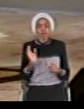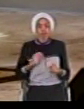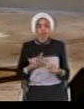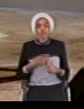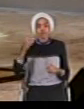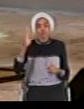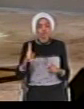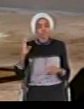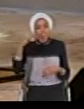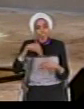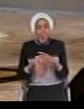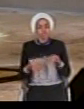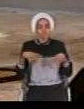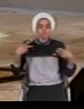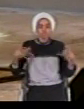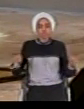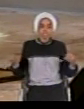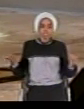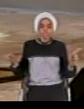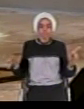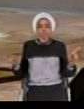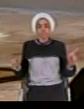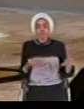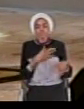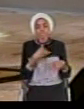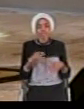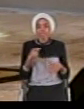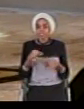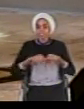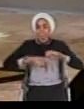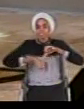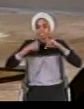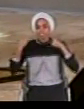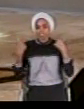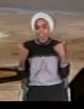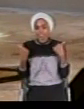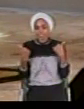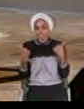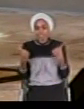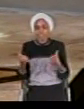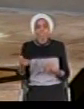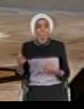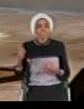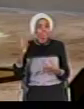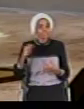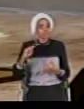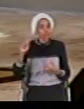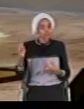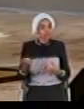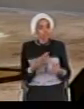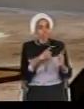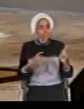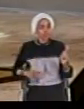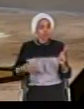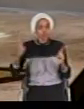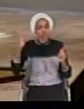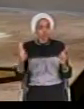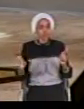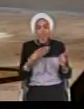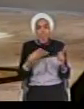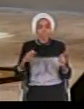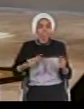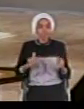into lasciviousness and denying the only Lord God and our